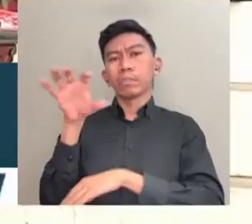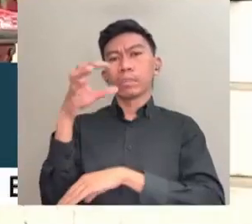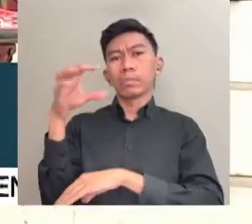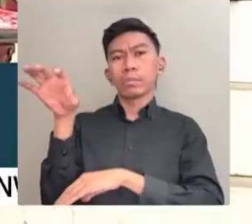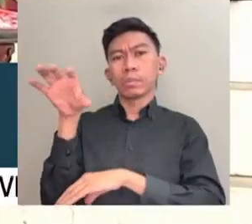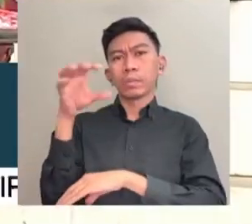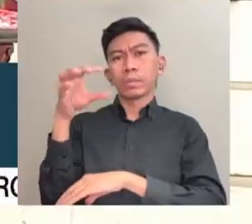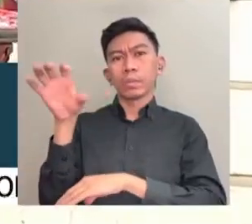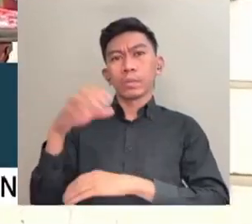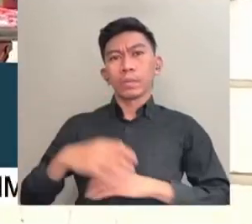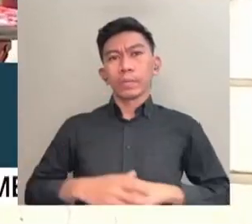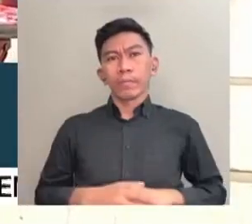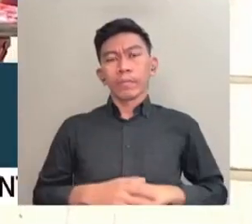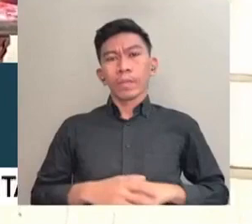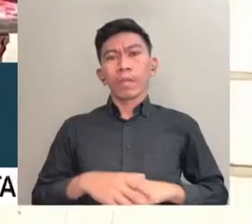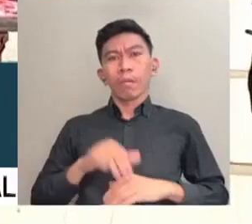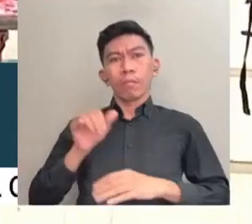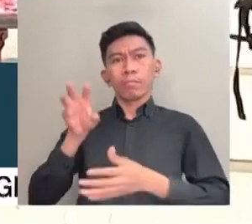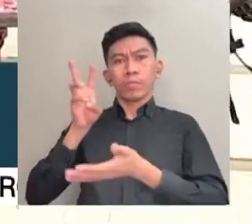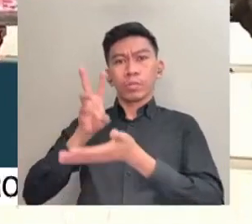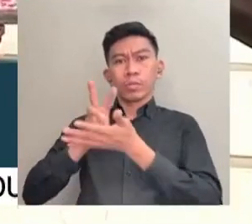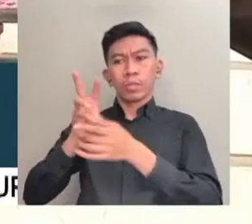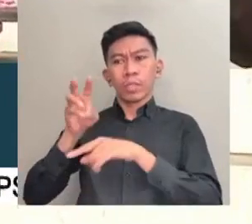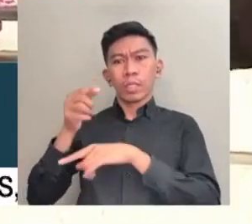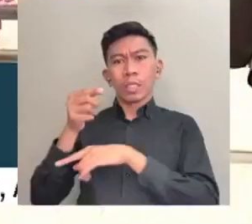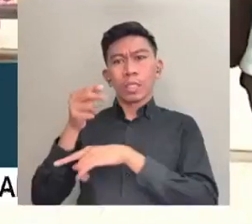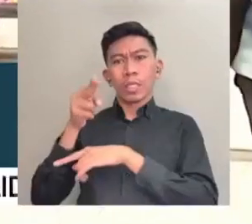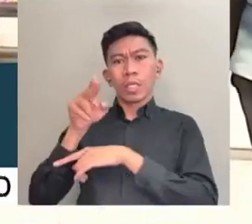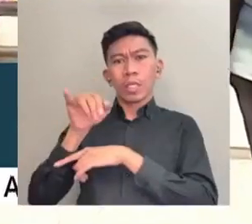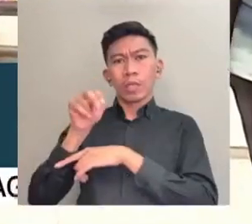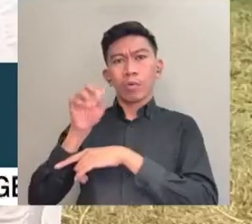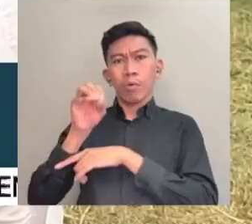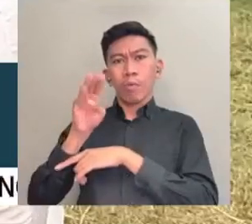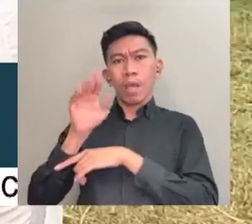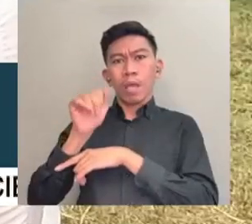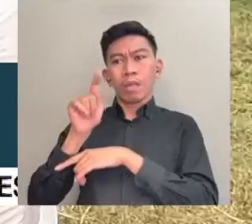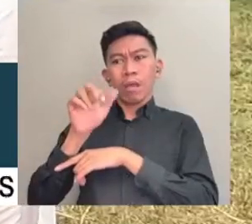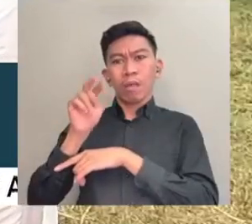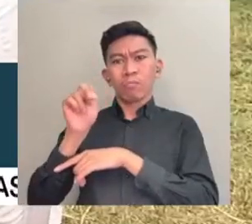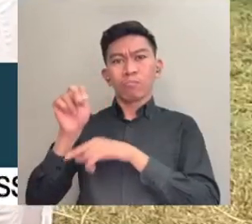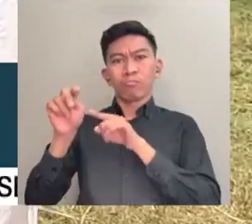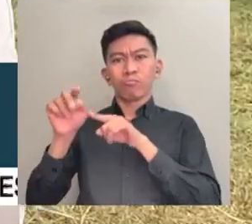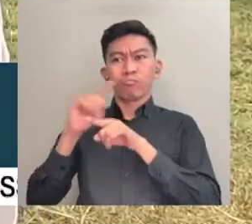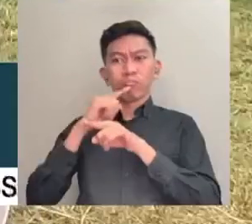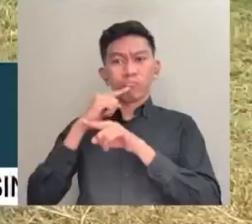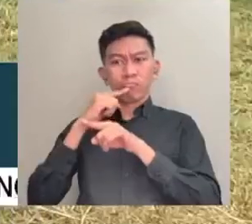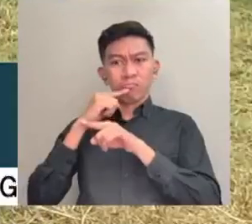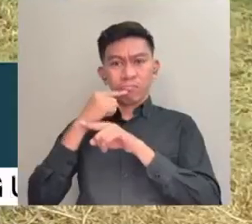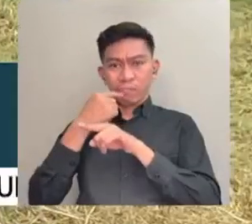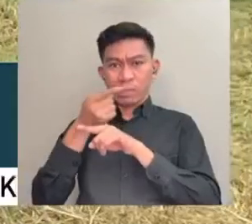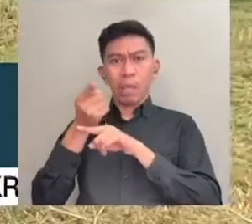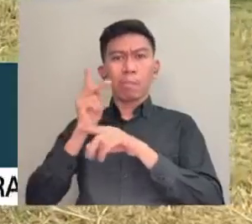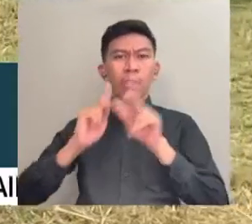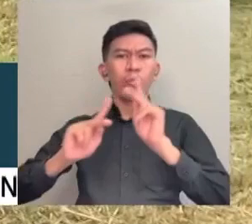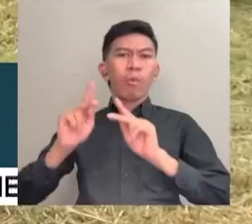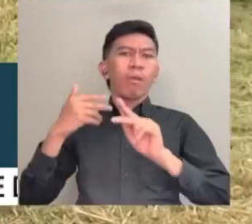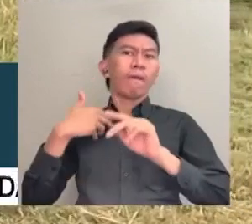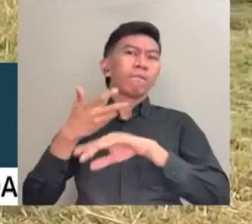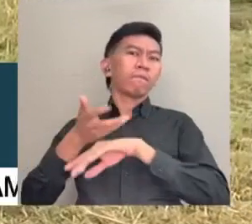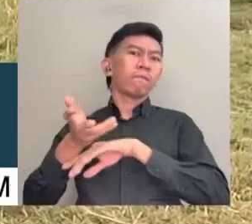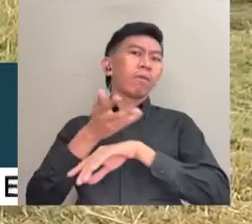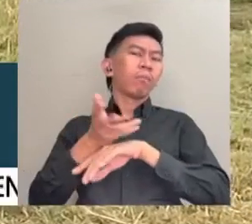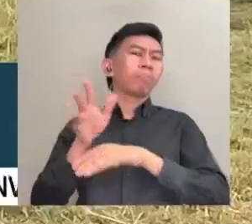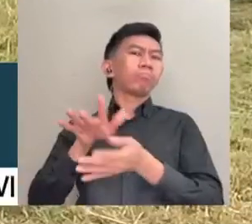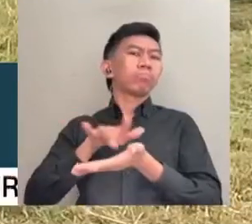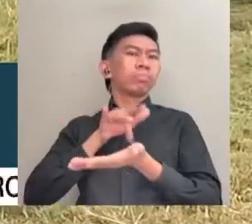dismayed that some are taking advantage of the calamity to run scams. The mayor says he received a call from someone pretending